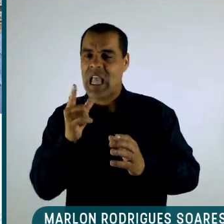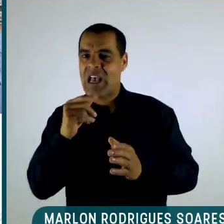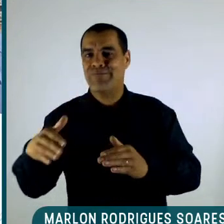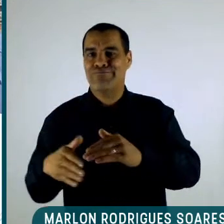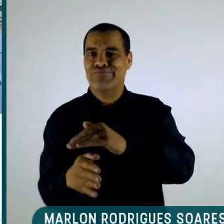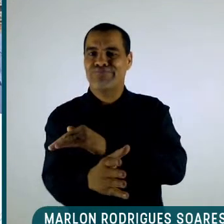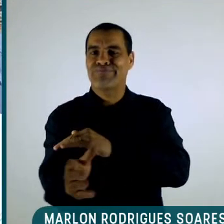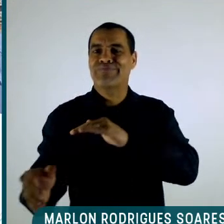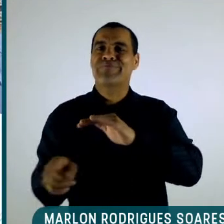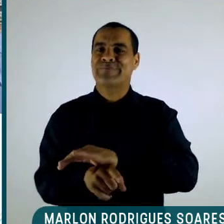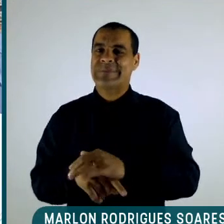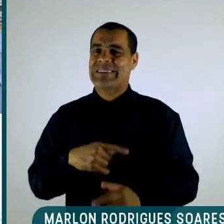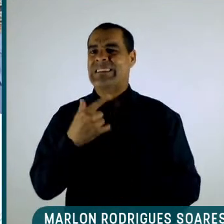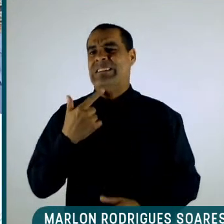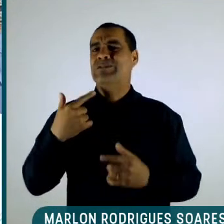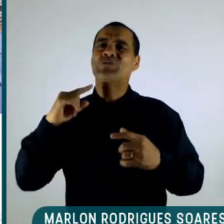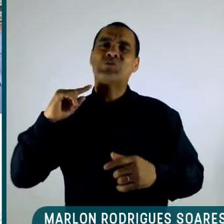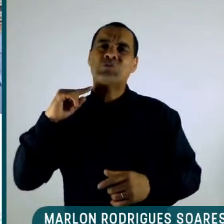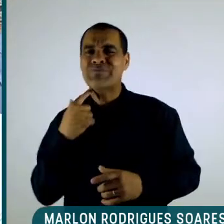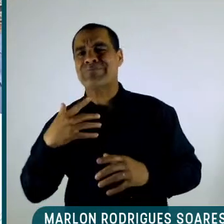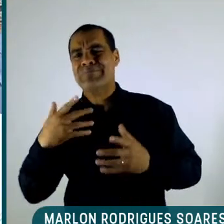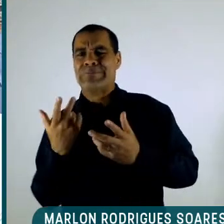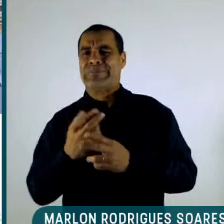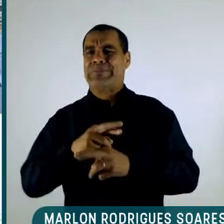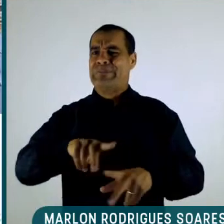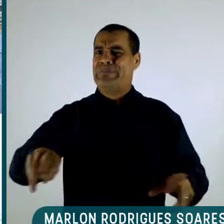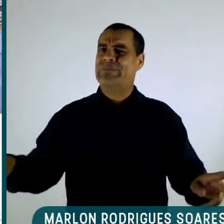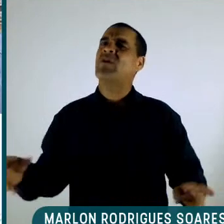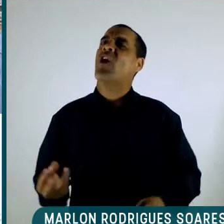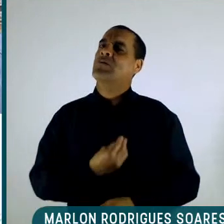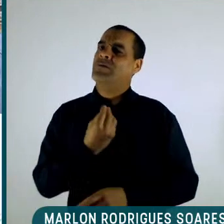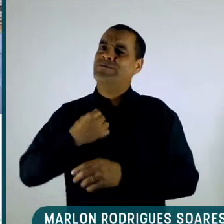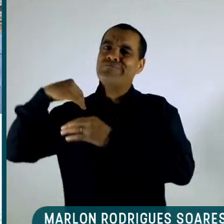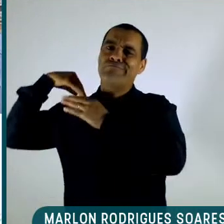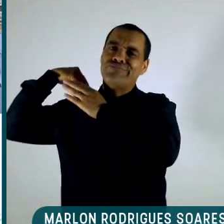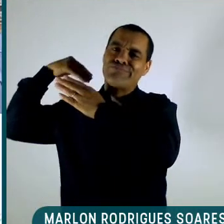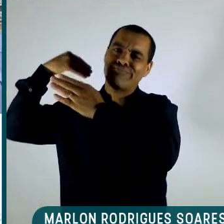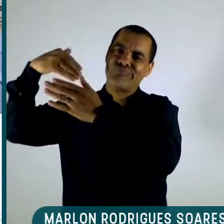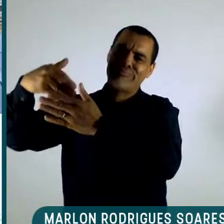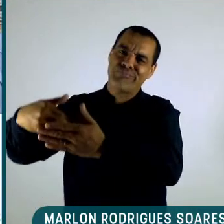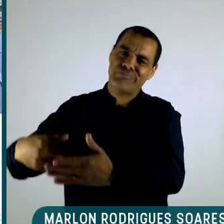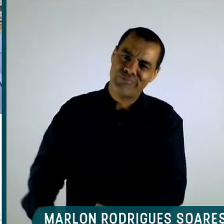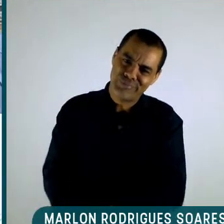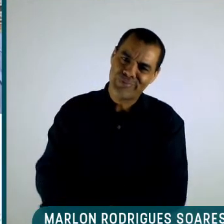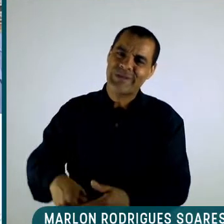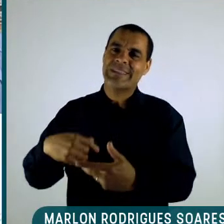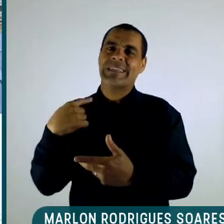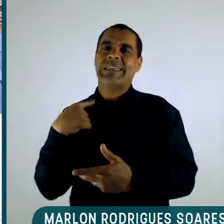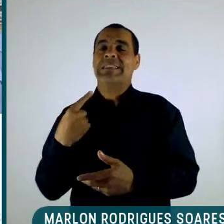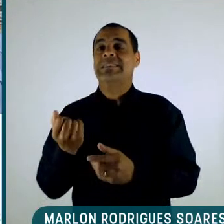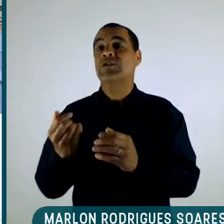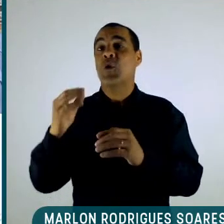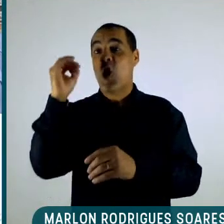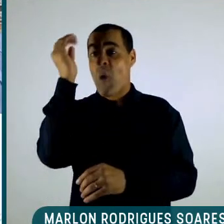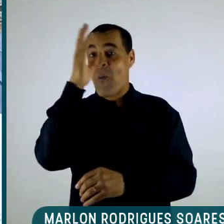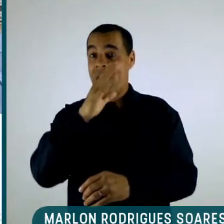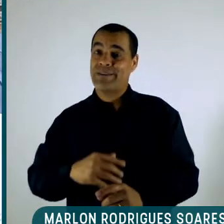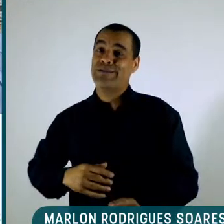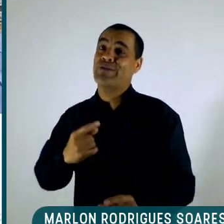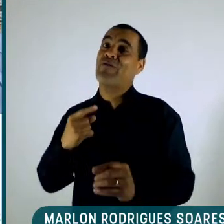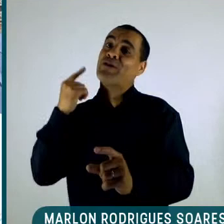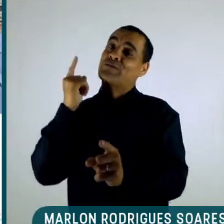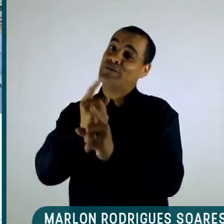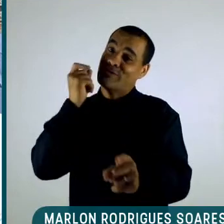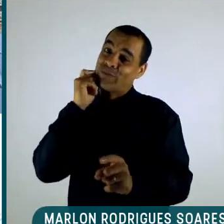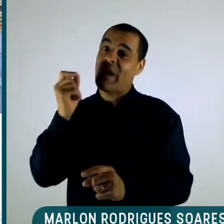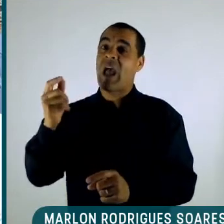This is nothing new to us or exclusive to us. We have been experiencing this since Brazil was discovered,